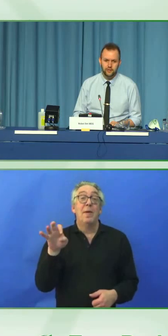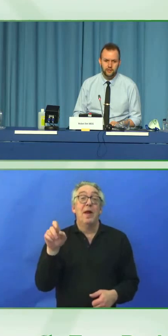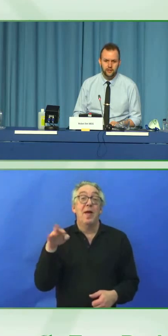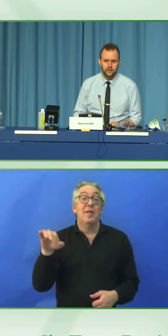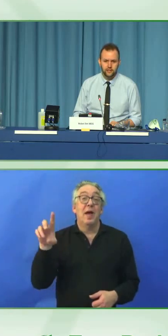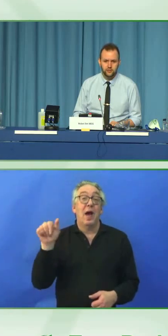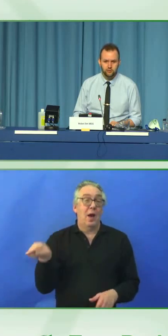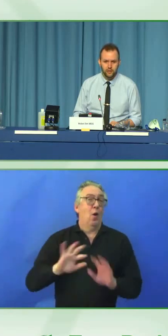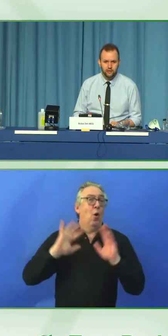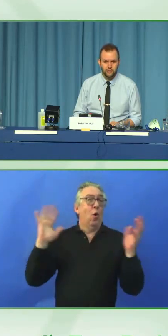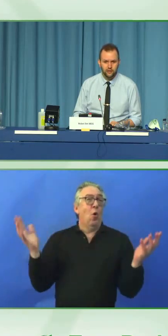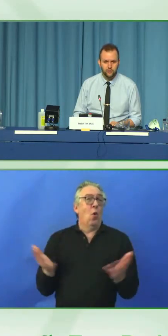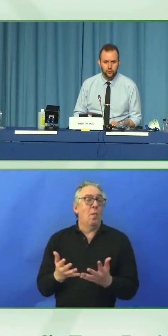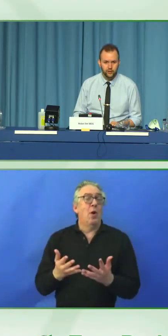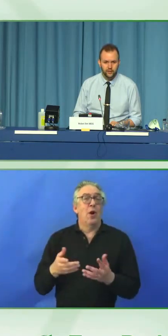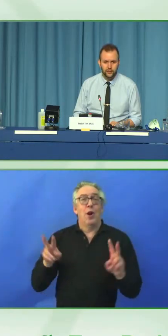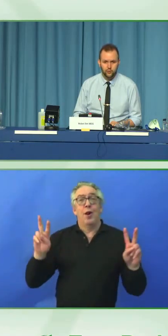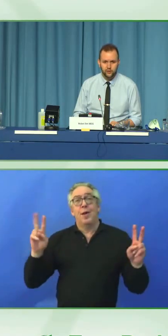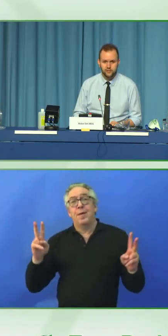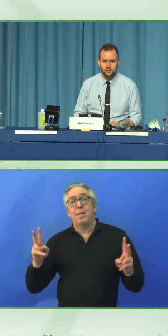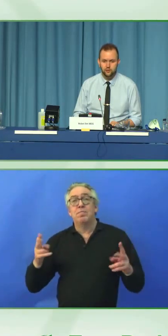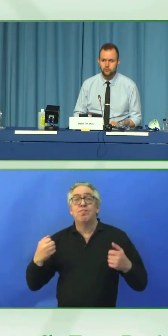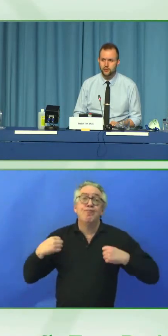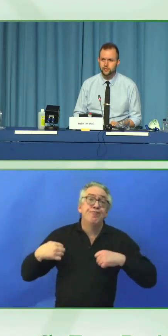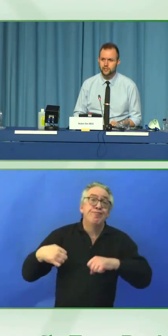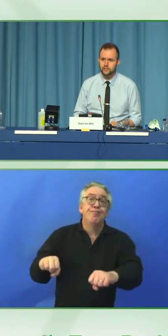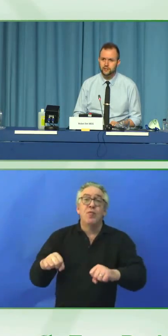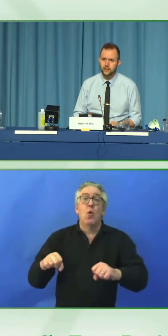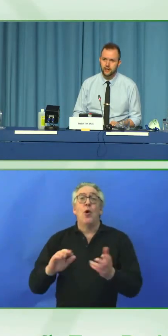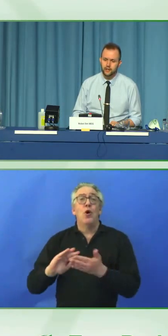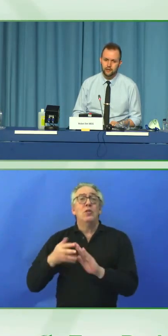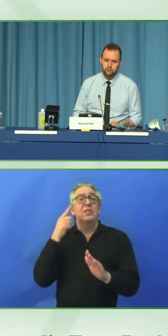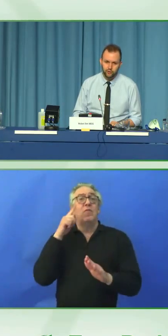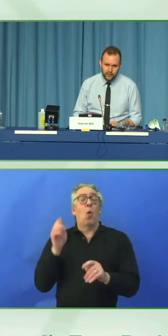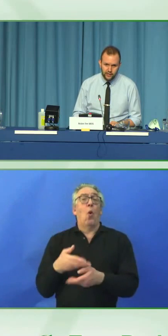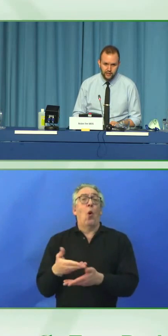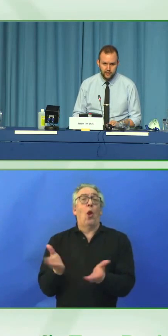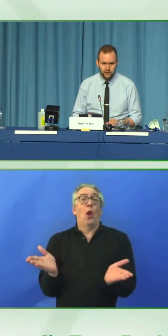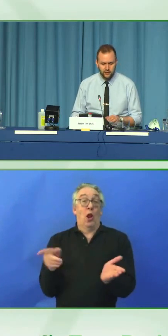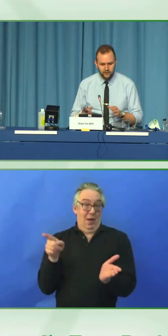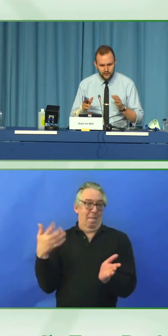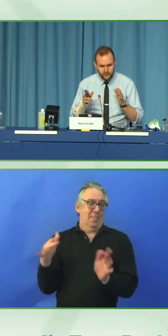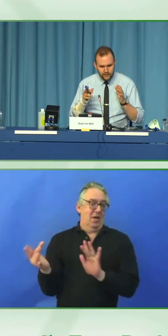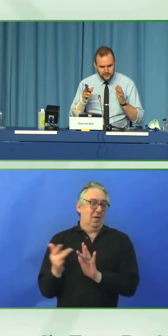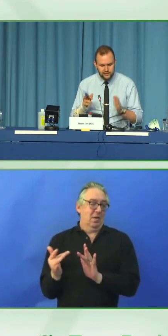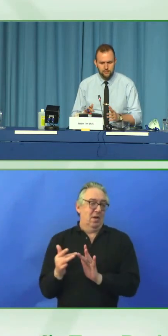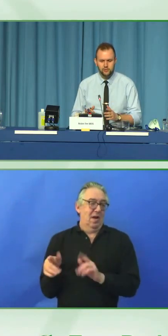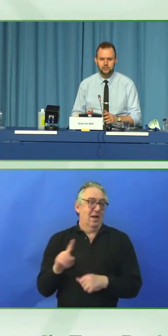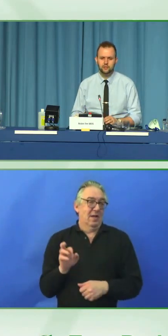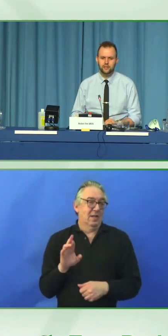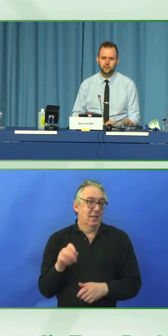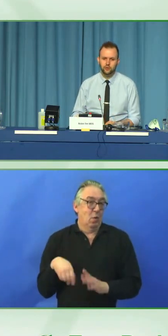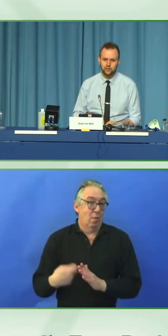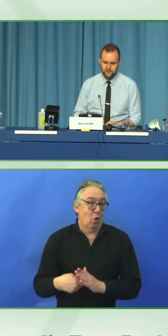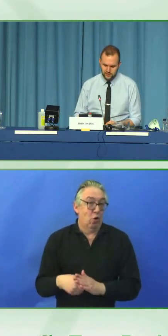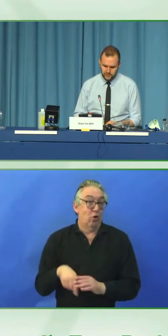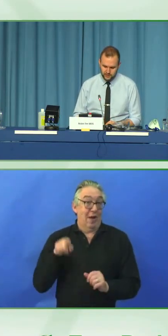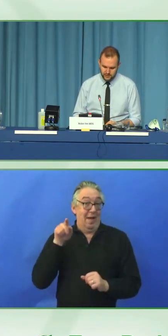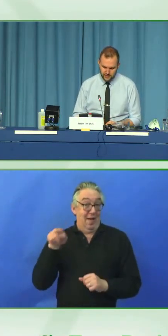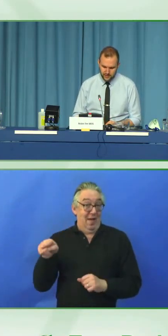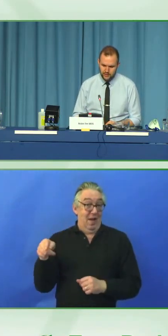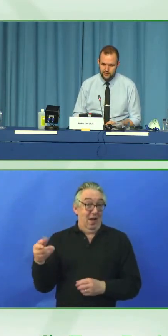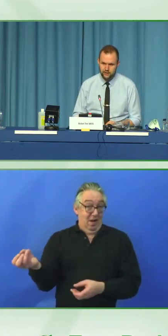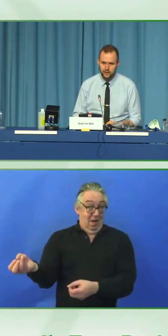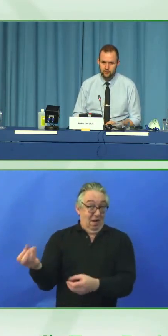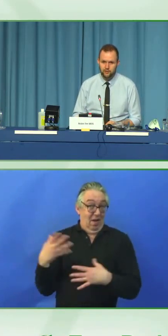has been instrumental in working with the Zero Project, in bringing in their exceptional network of